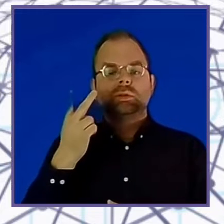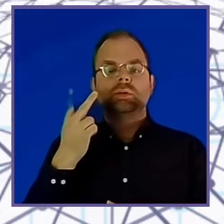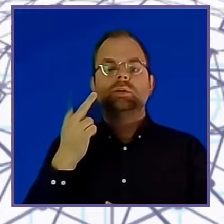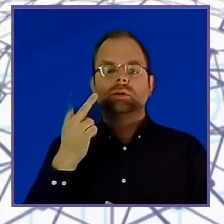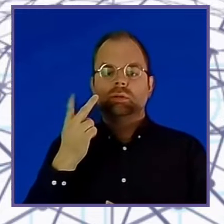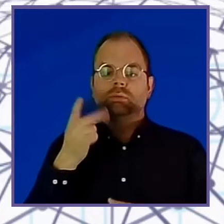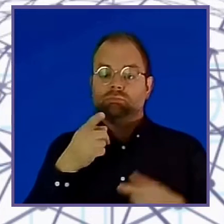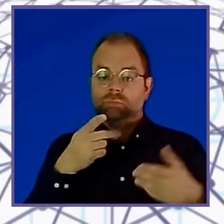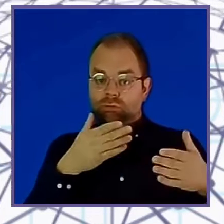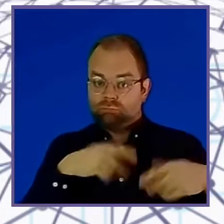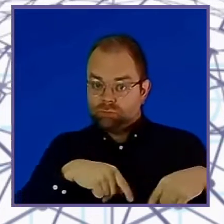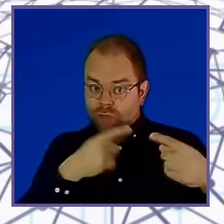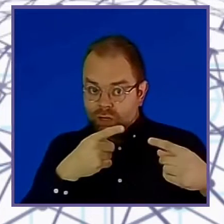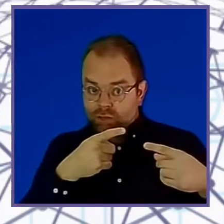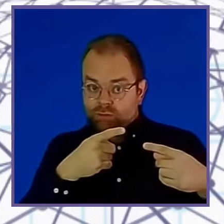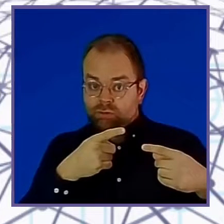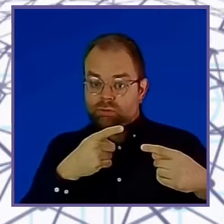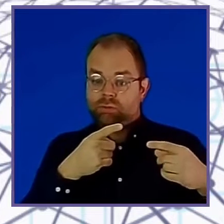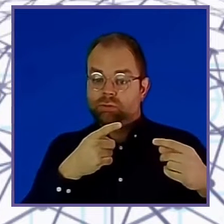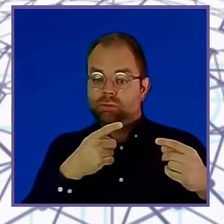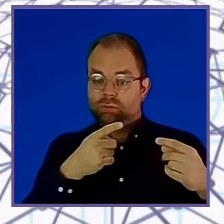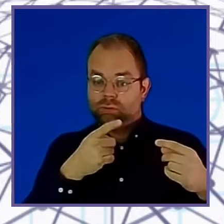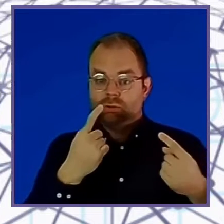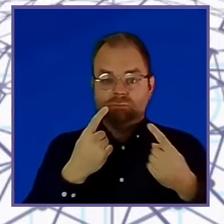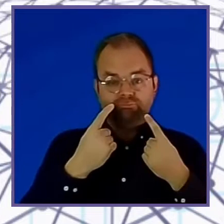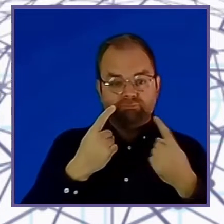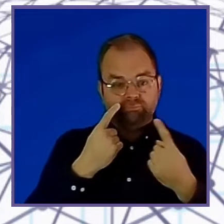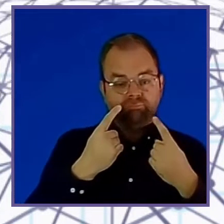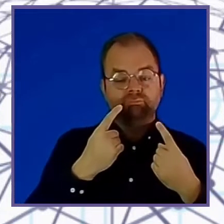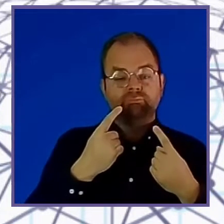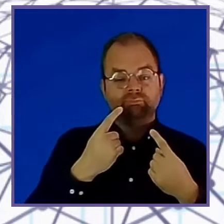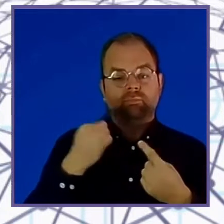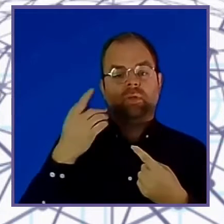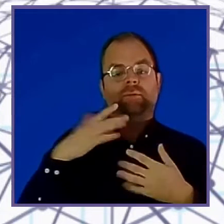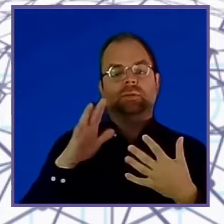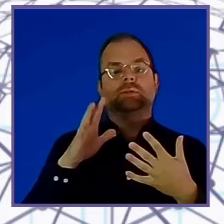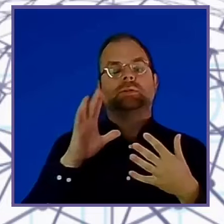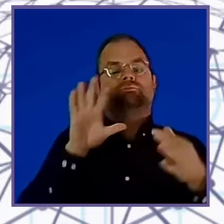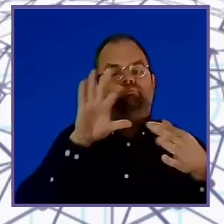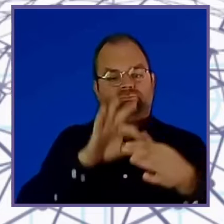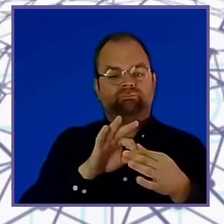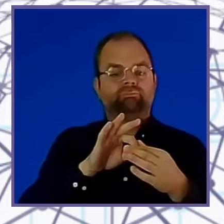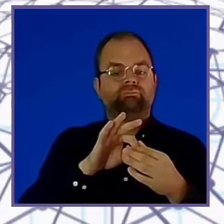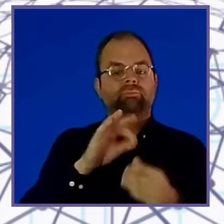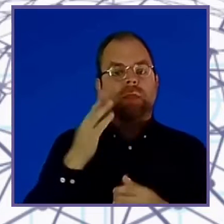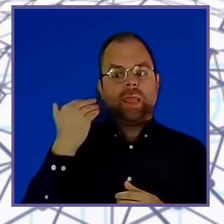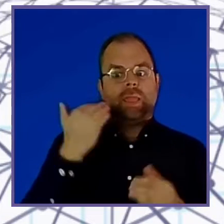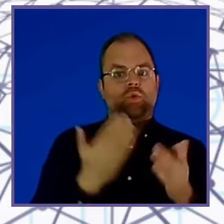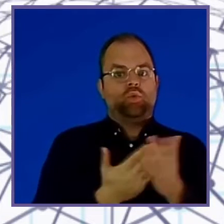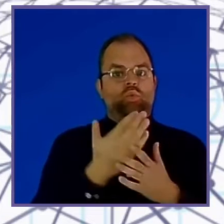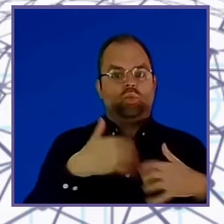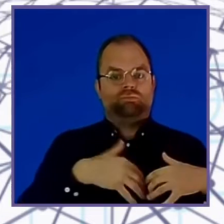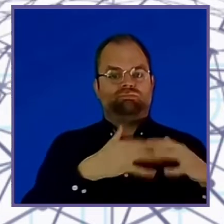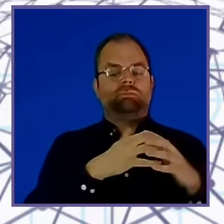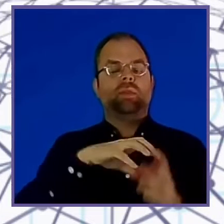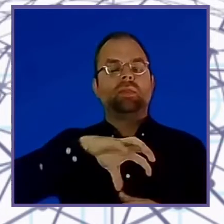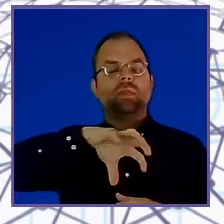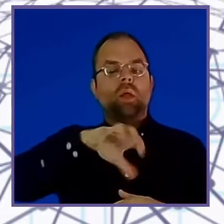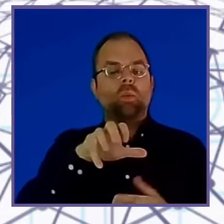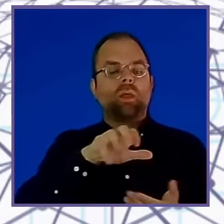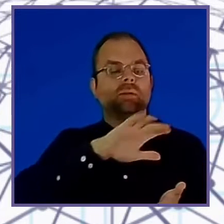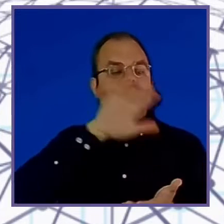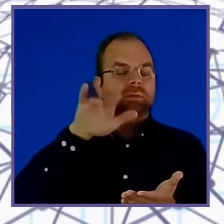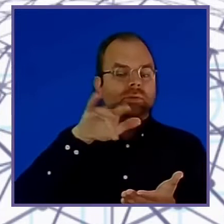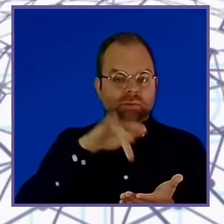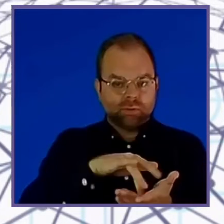also established at IIT Madras. This is an initiative of the Indian Council of Medical Research. So that's great, because now